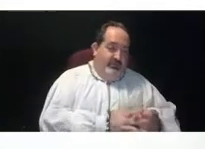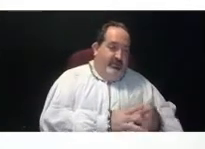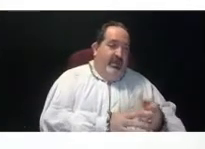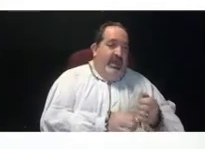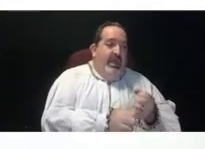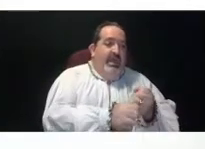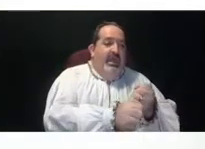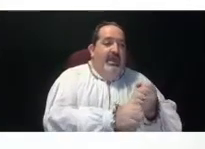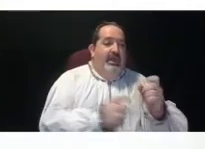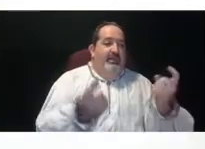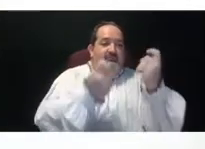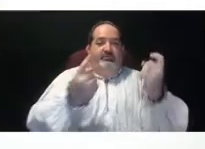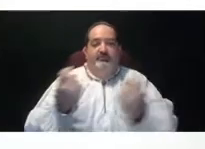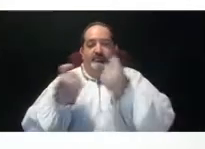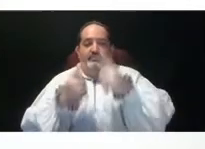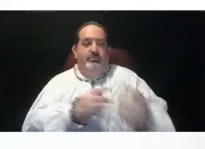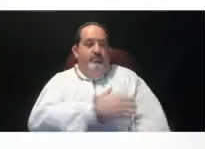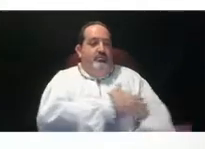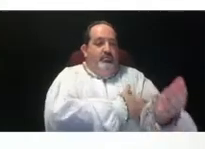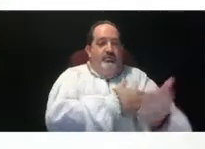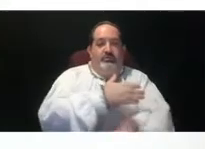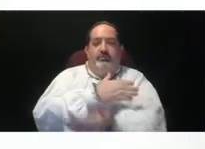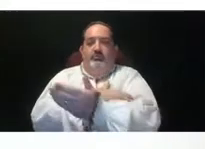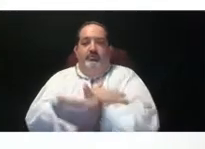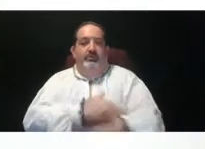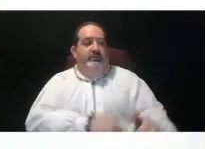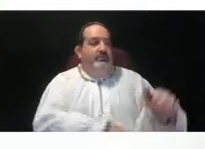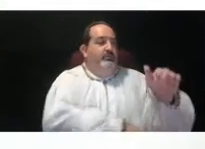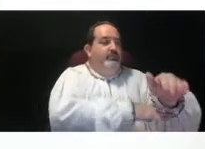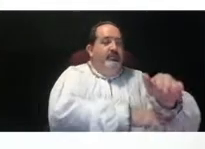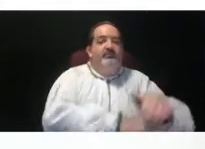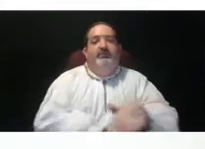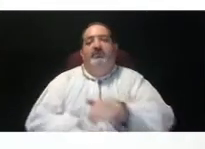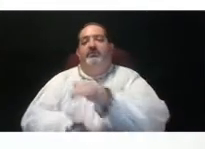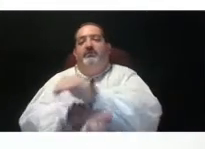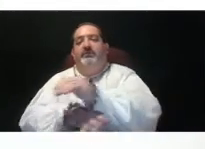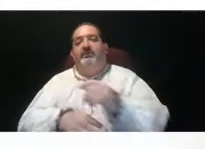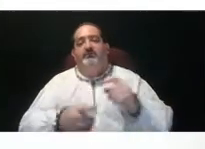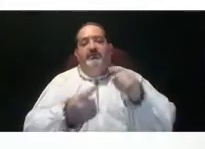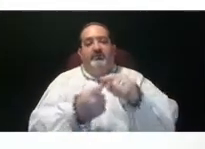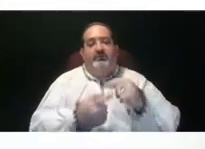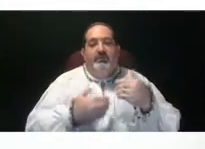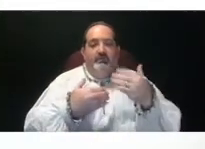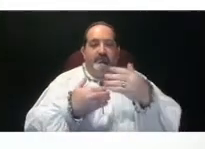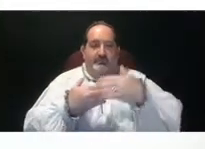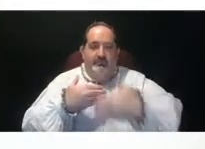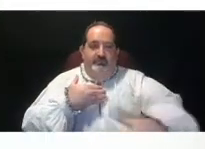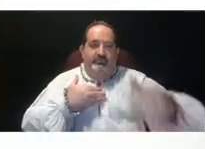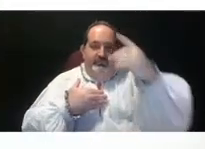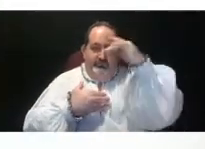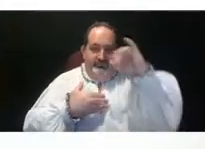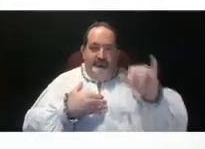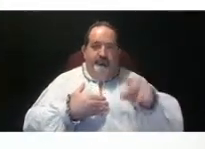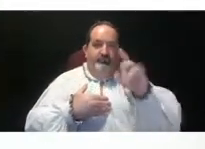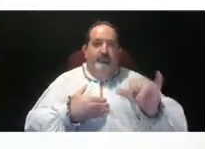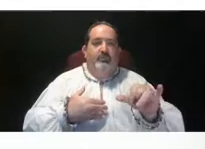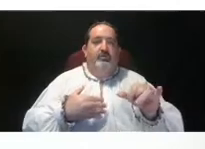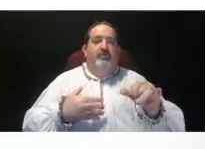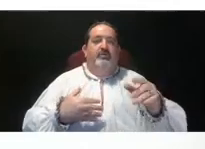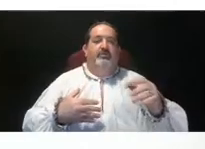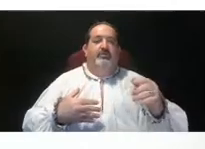from morntide to morntide, from evening unto evening, with joy and frith unto all encountered.